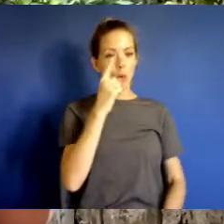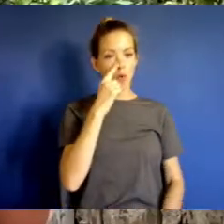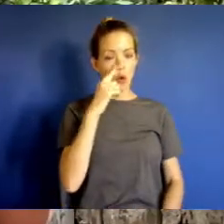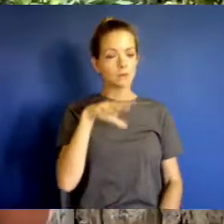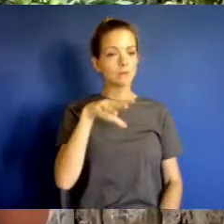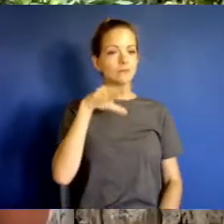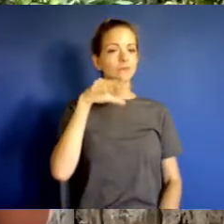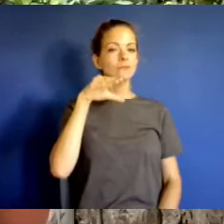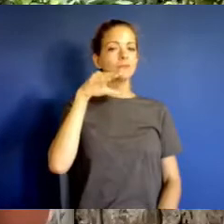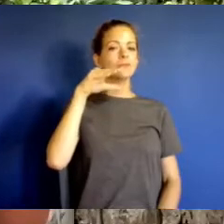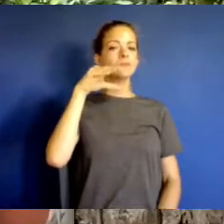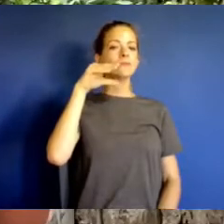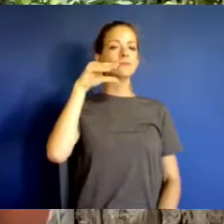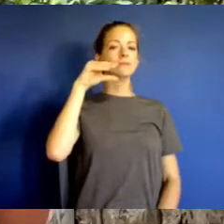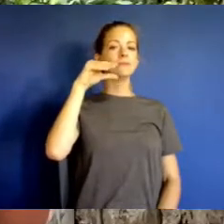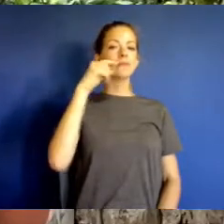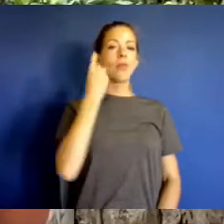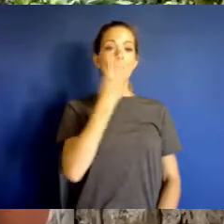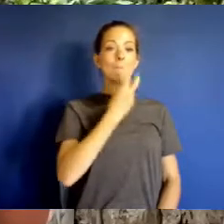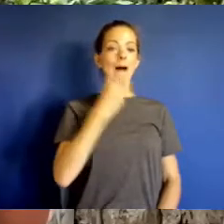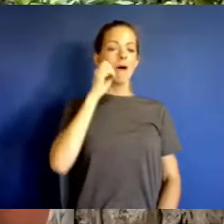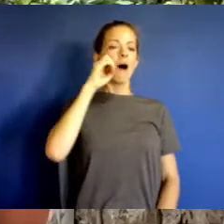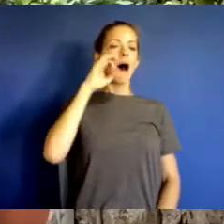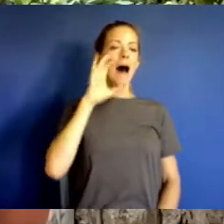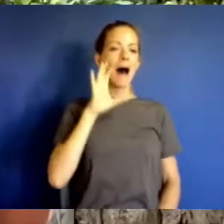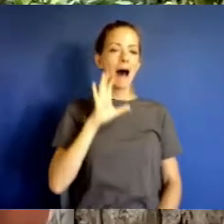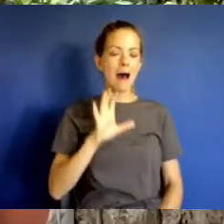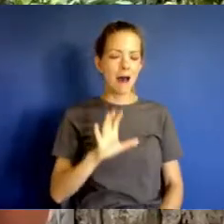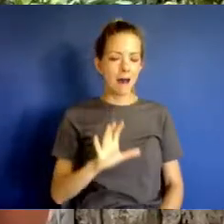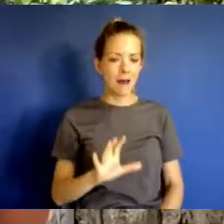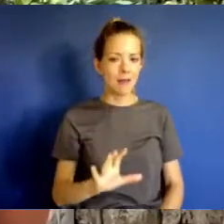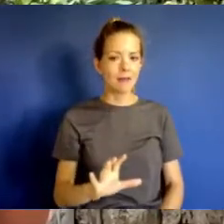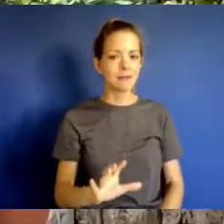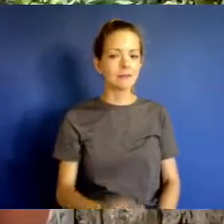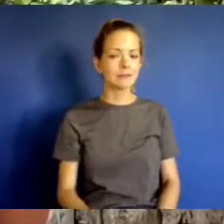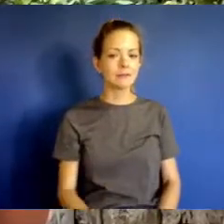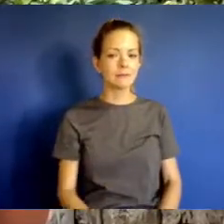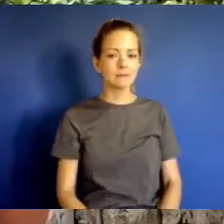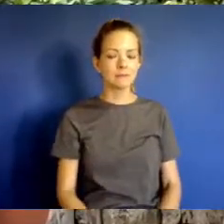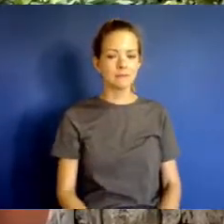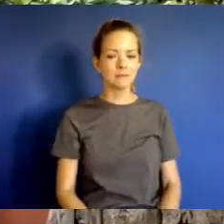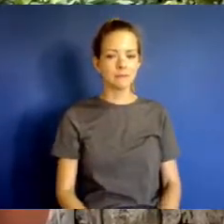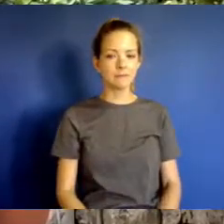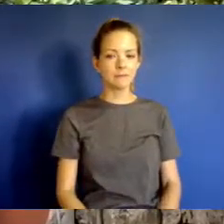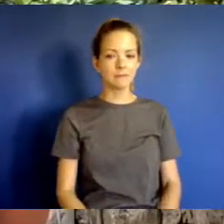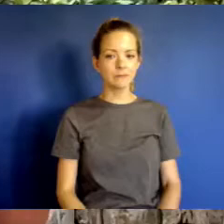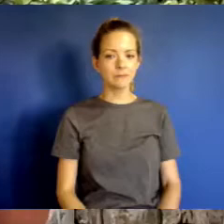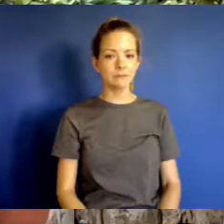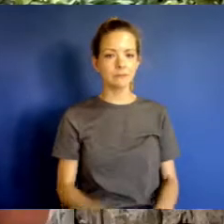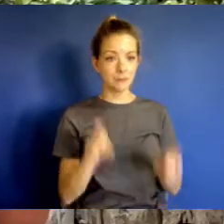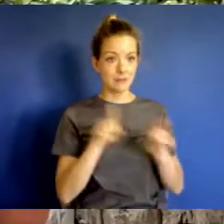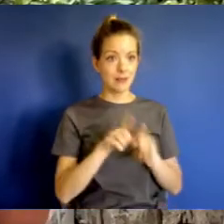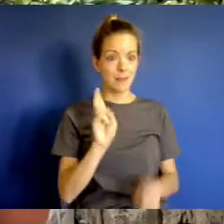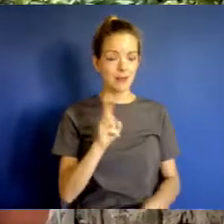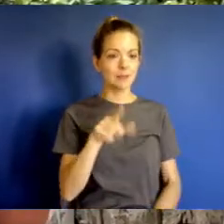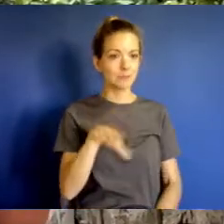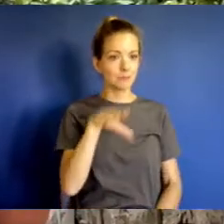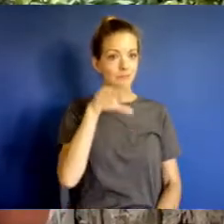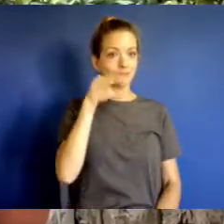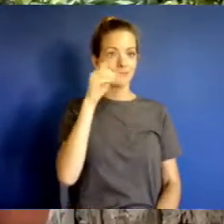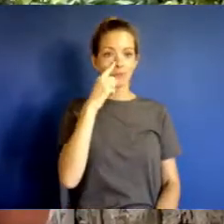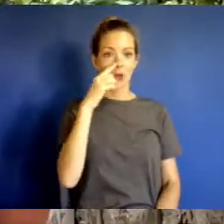and sigh out through the mouth. Again, in through the